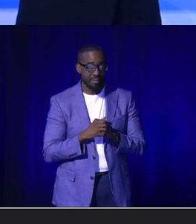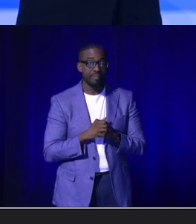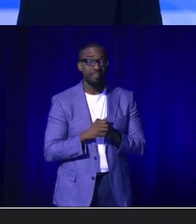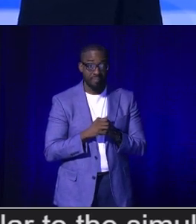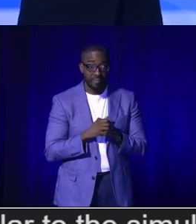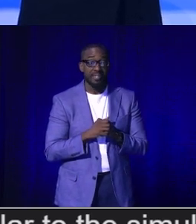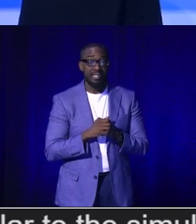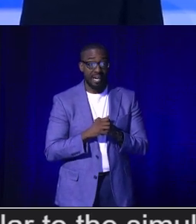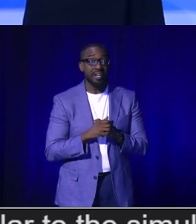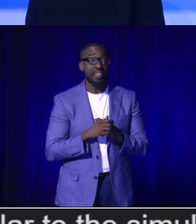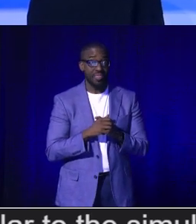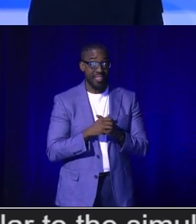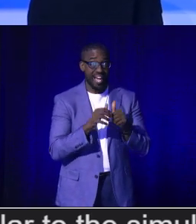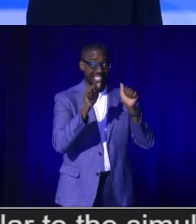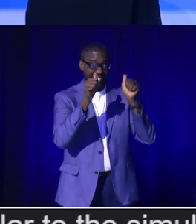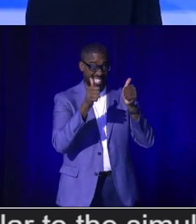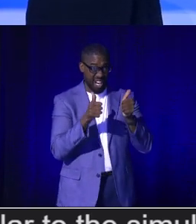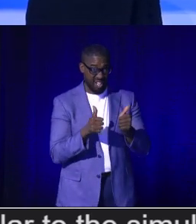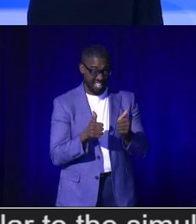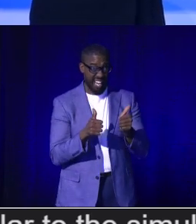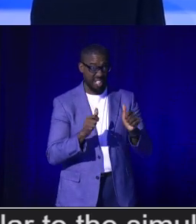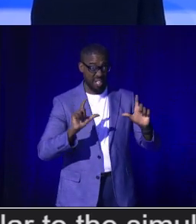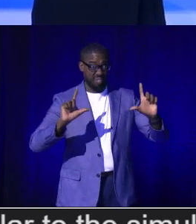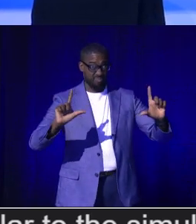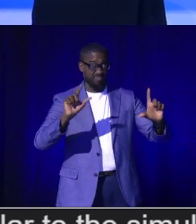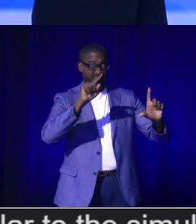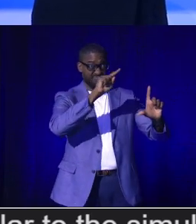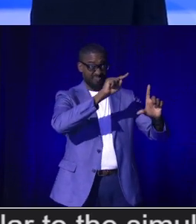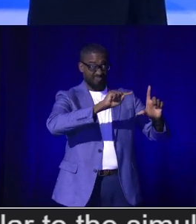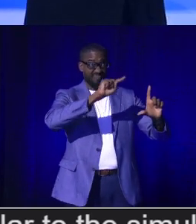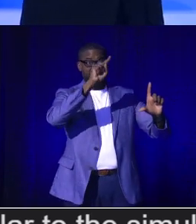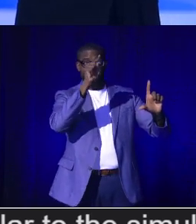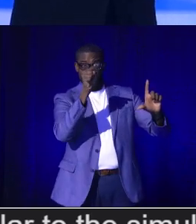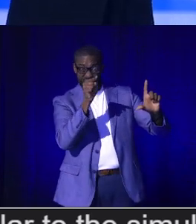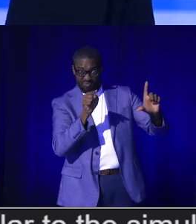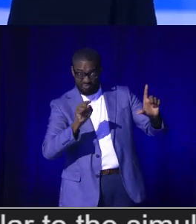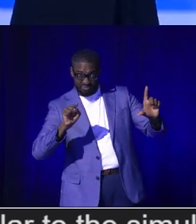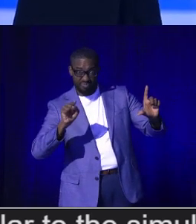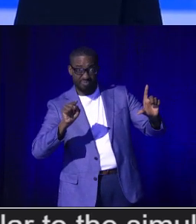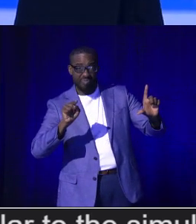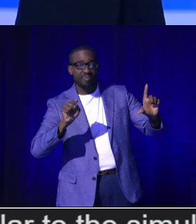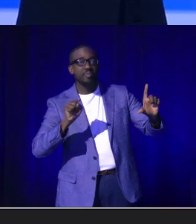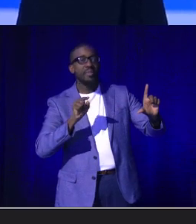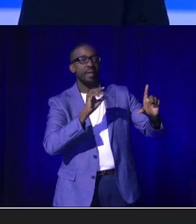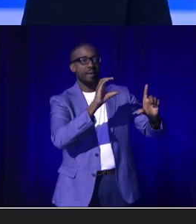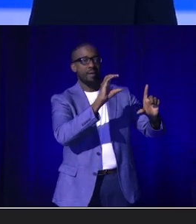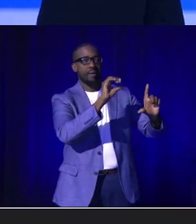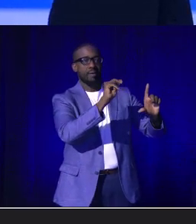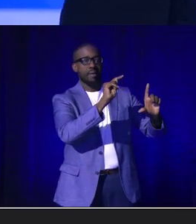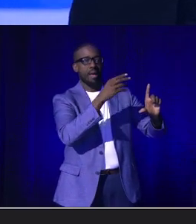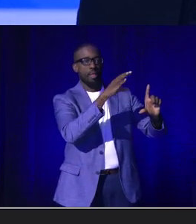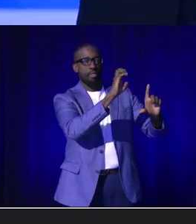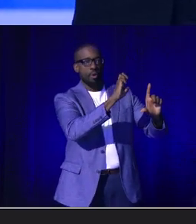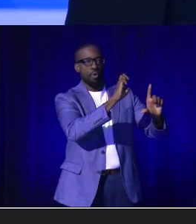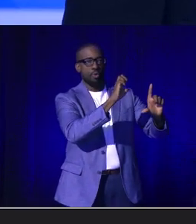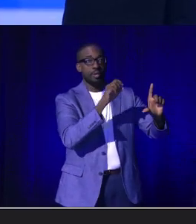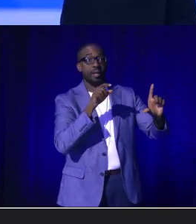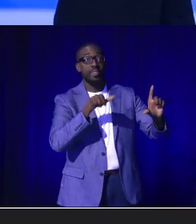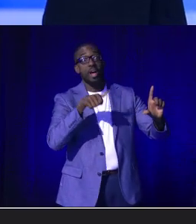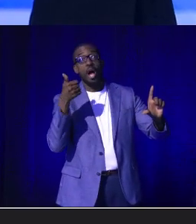this degradation mode was cathode-centric, where the other was anode-centric, which we had already diagnosed